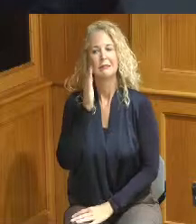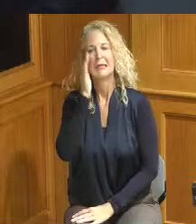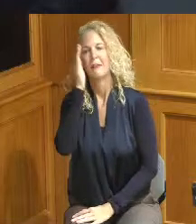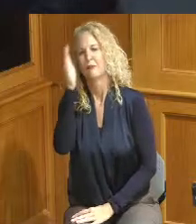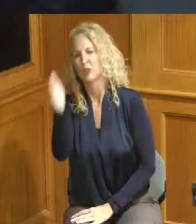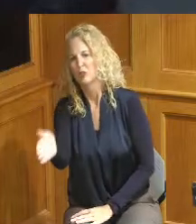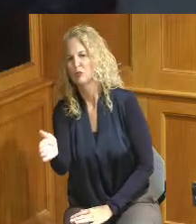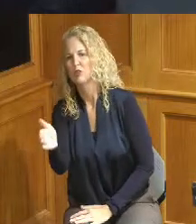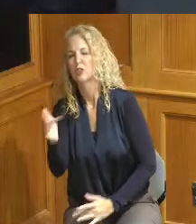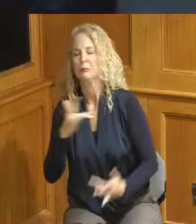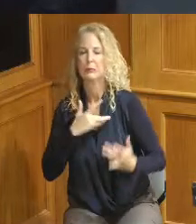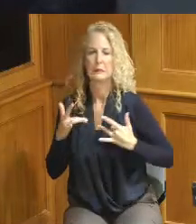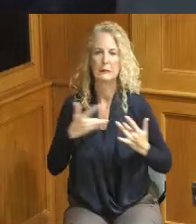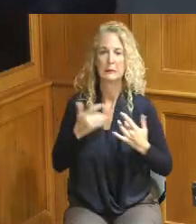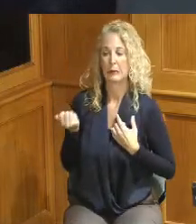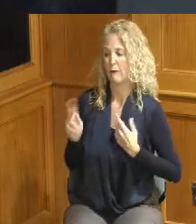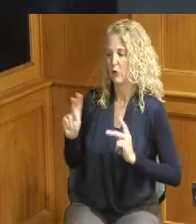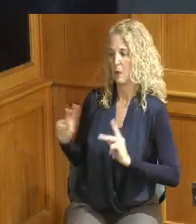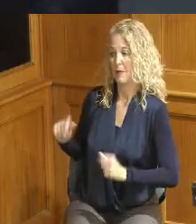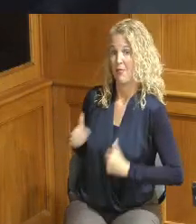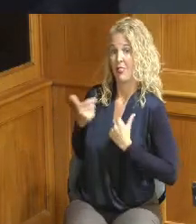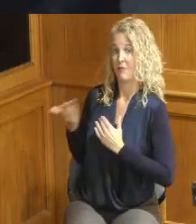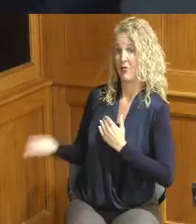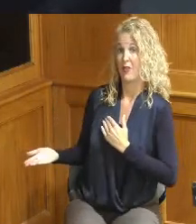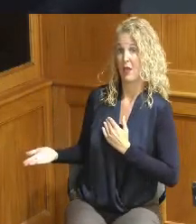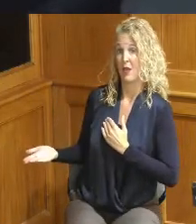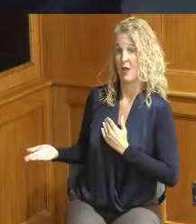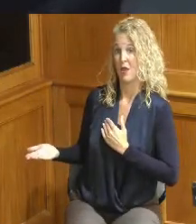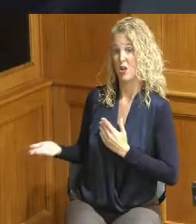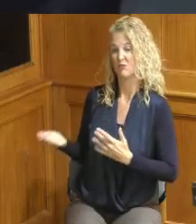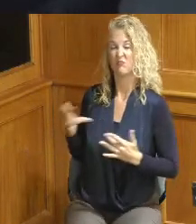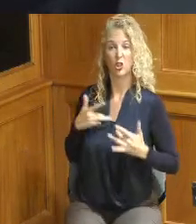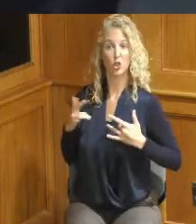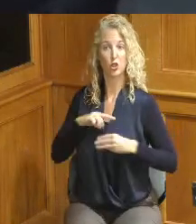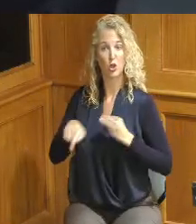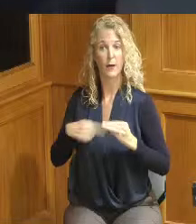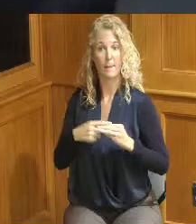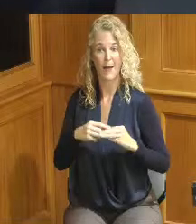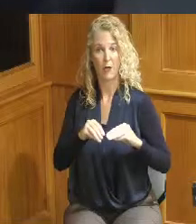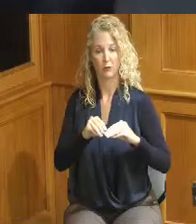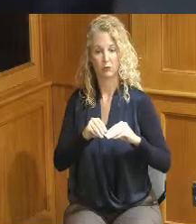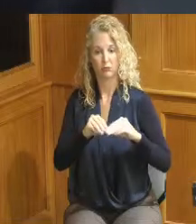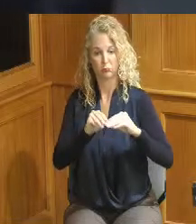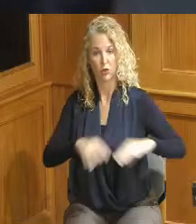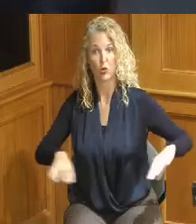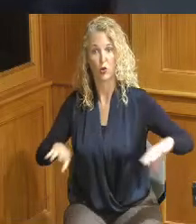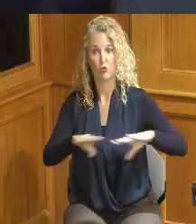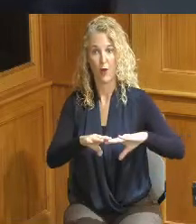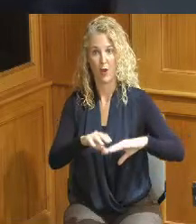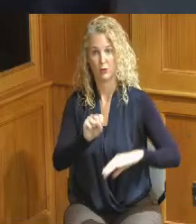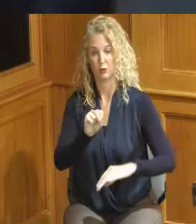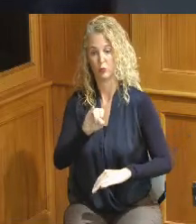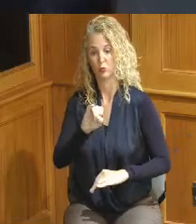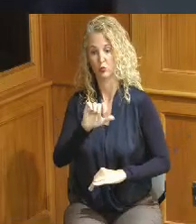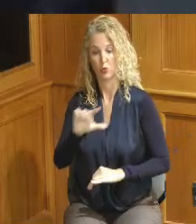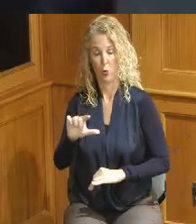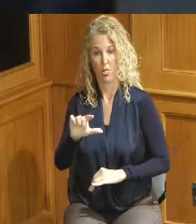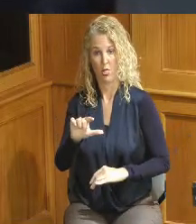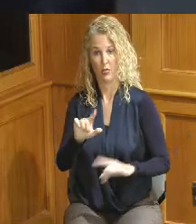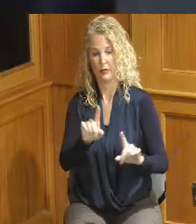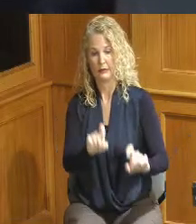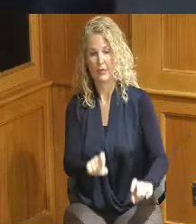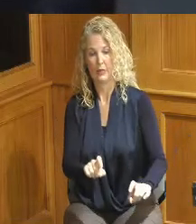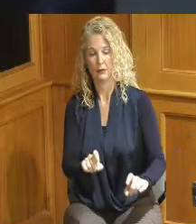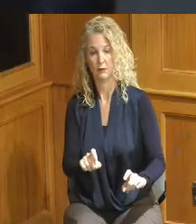night. We talked to a few residents who had these concerns. That's why we asked for soil testing, because somebody was concerned about soil. We had an